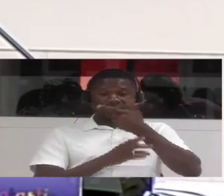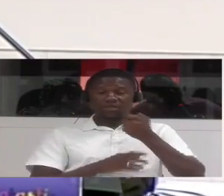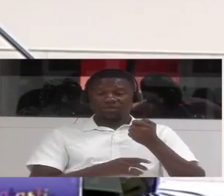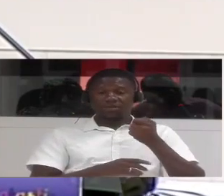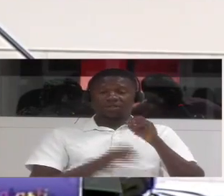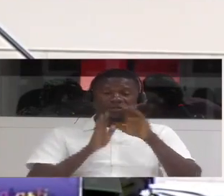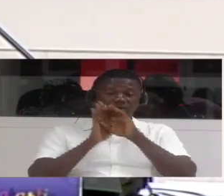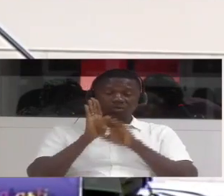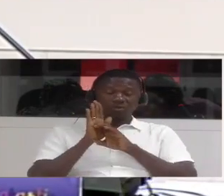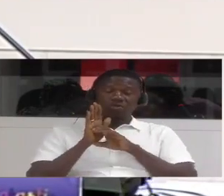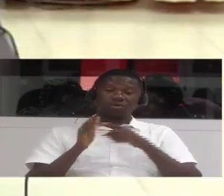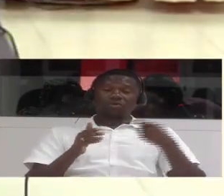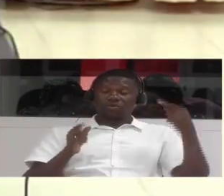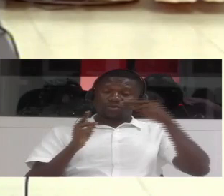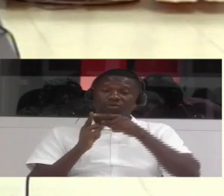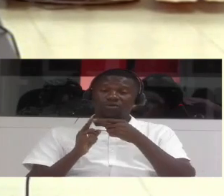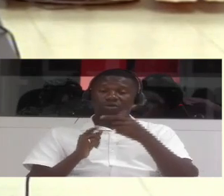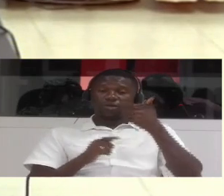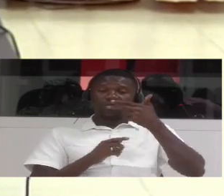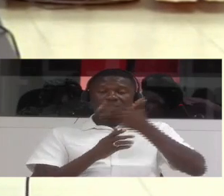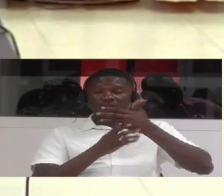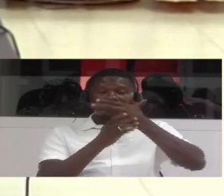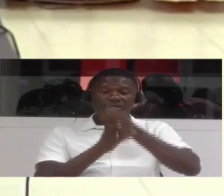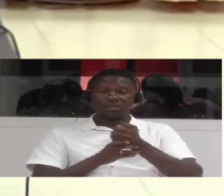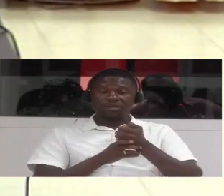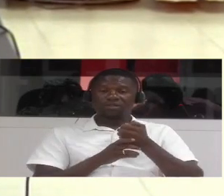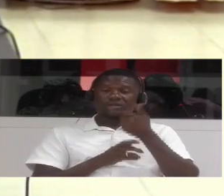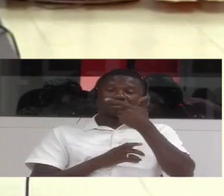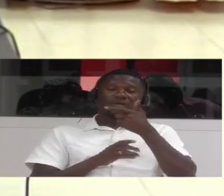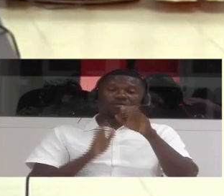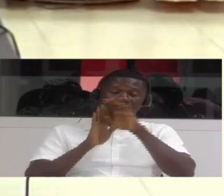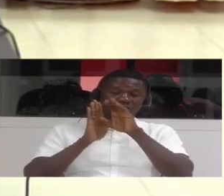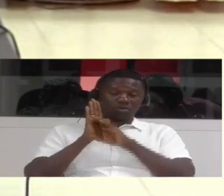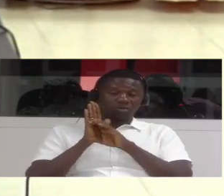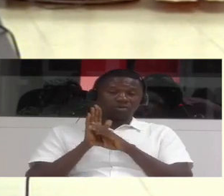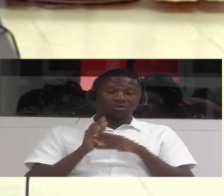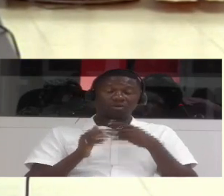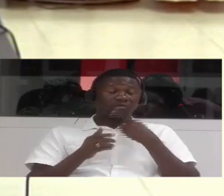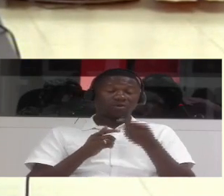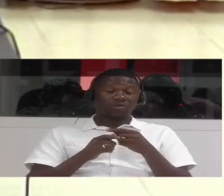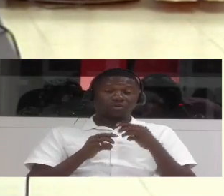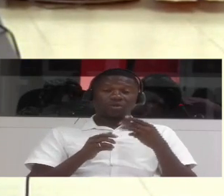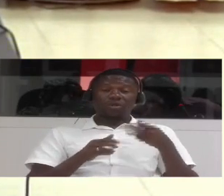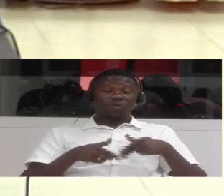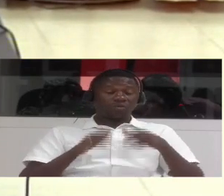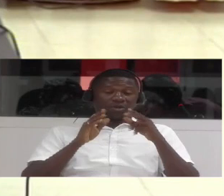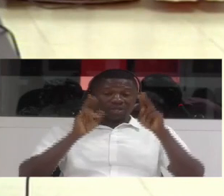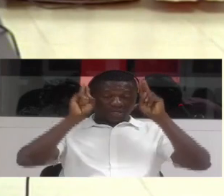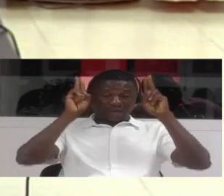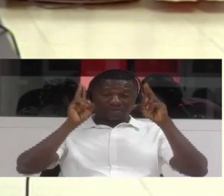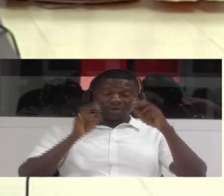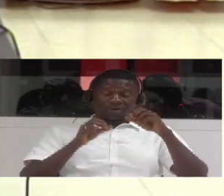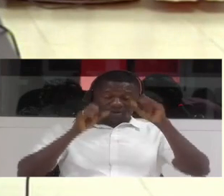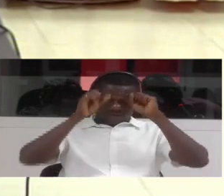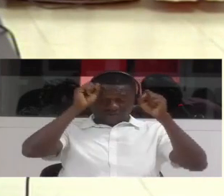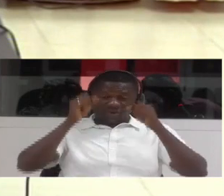1997 Constitution. But of course, the way JAMMEH was operating made it even more difficult, because